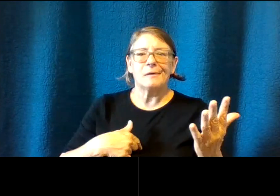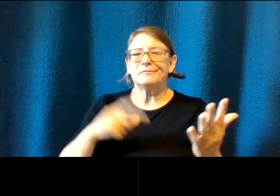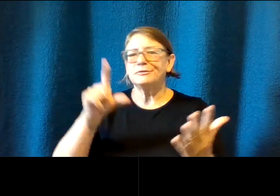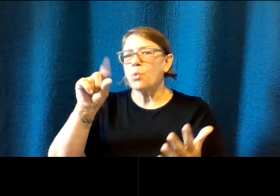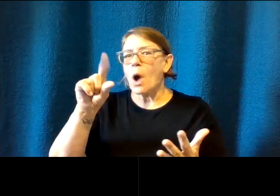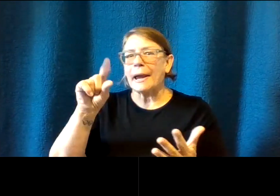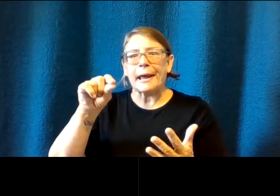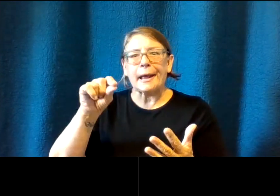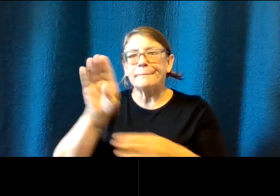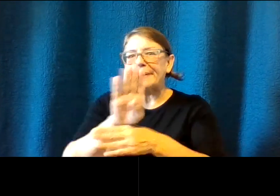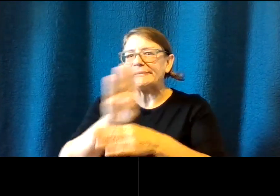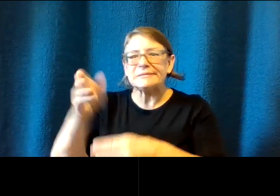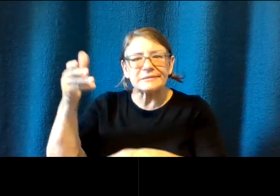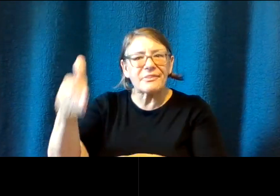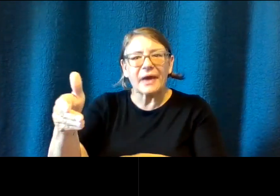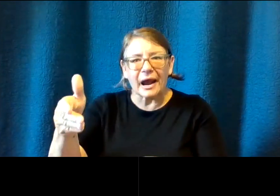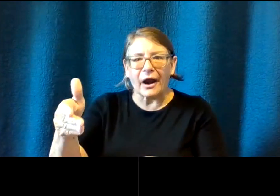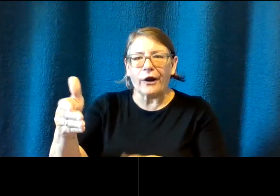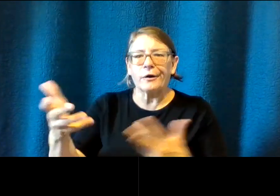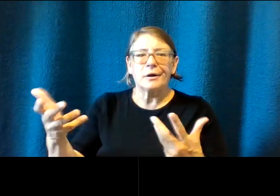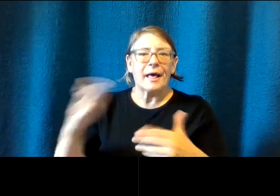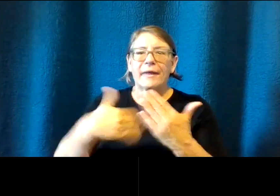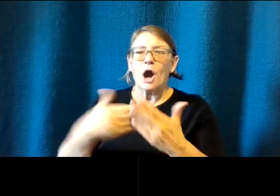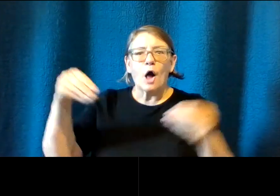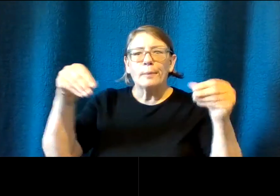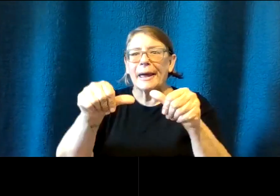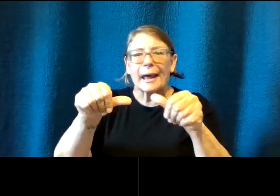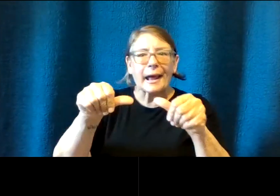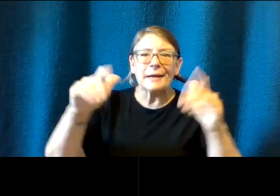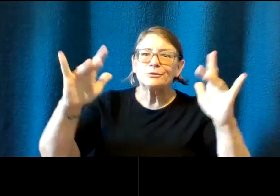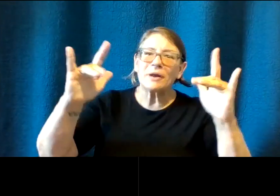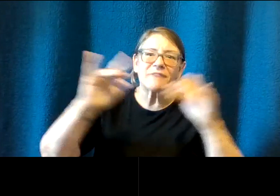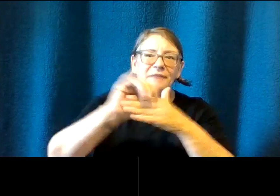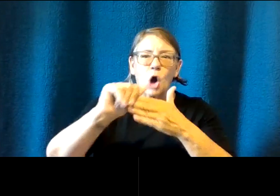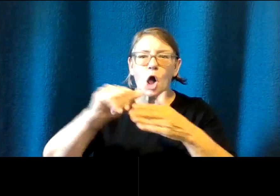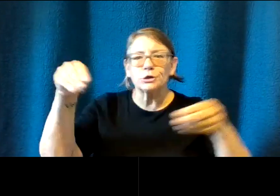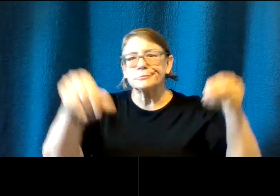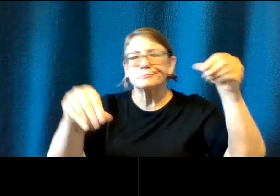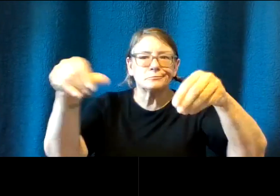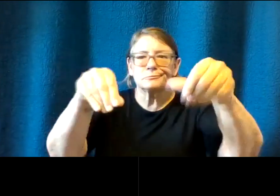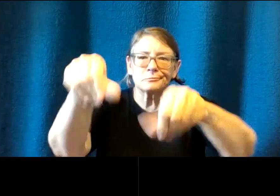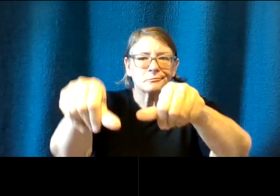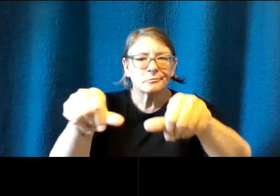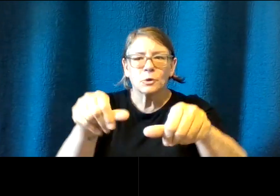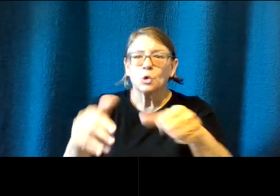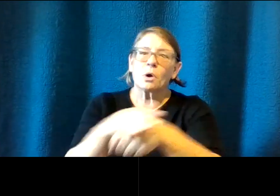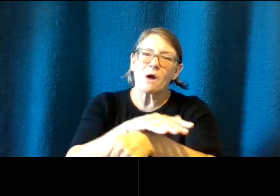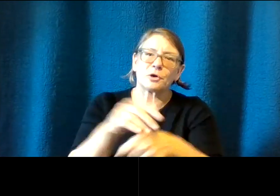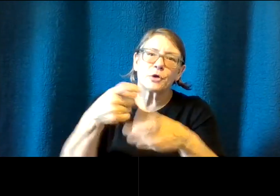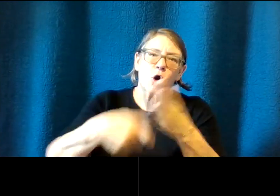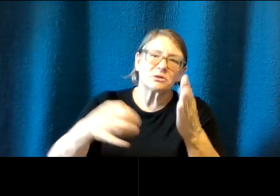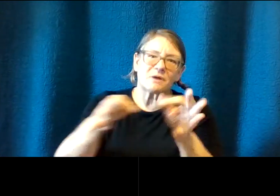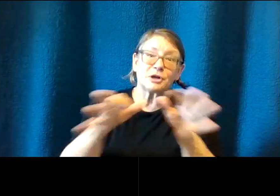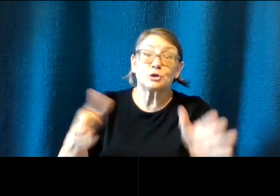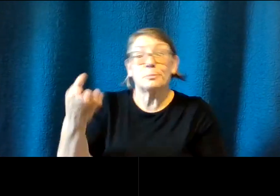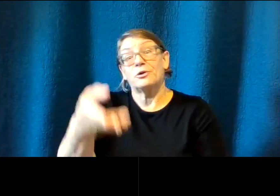20 employers attending and they all pay $25, now you've covered, having an